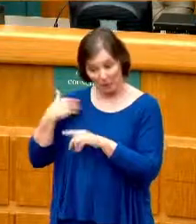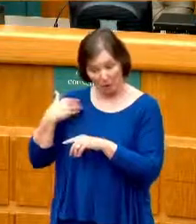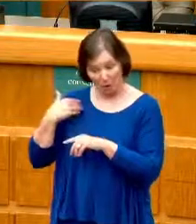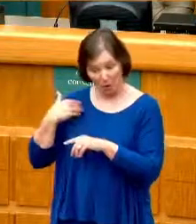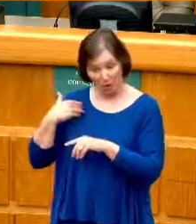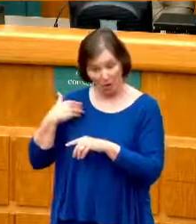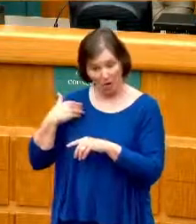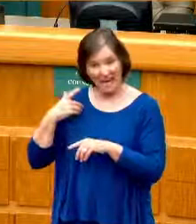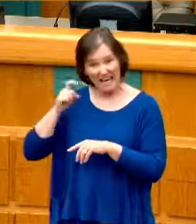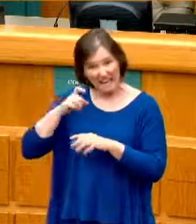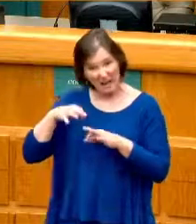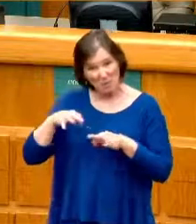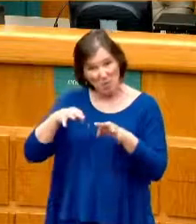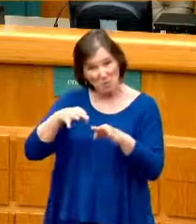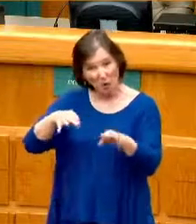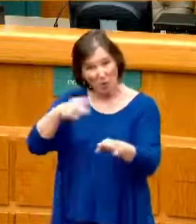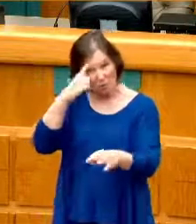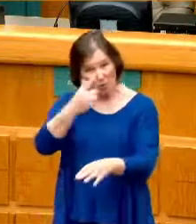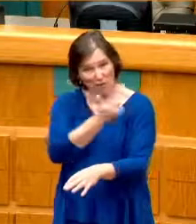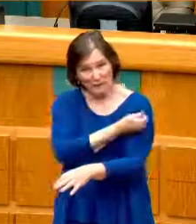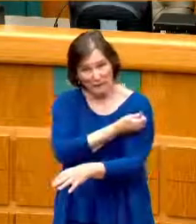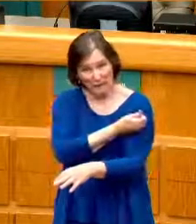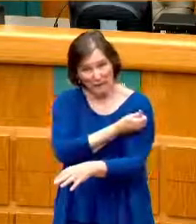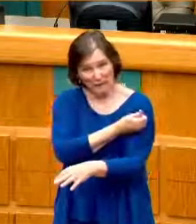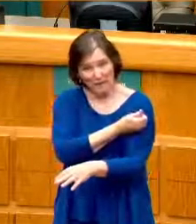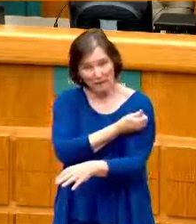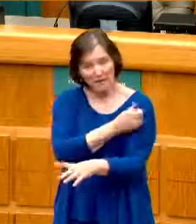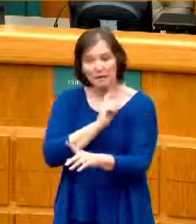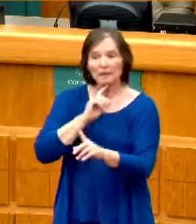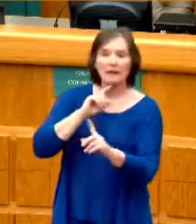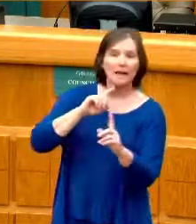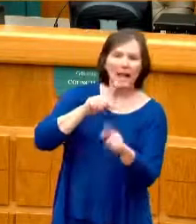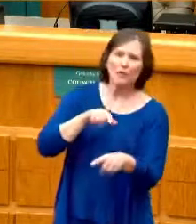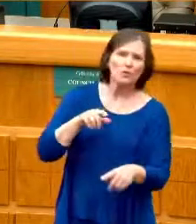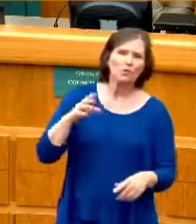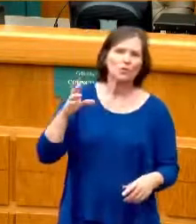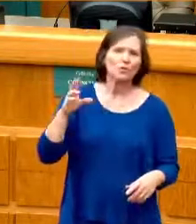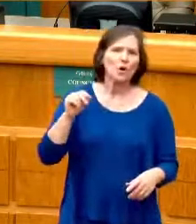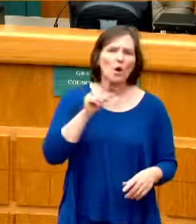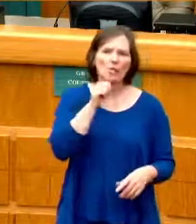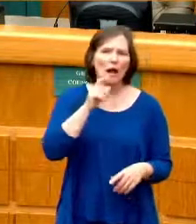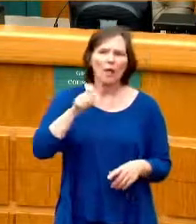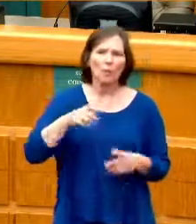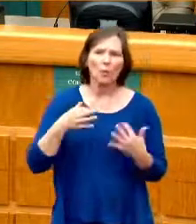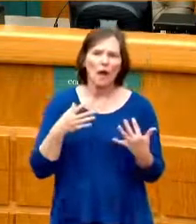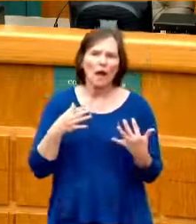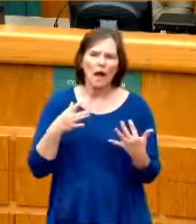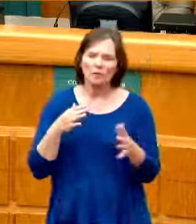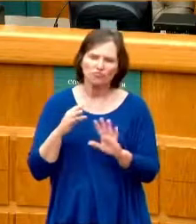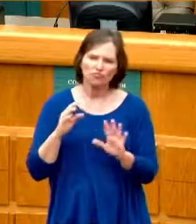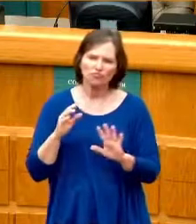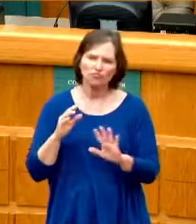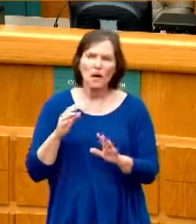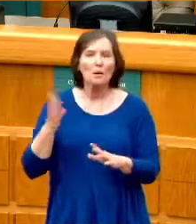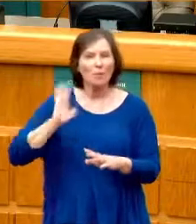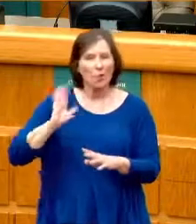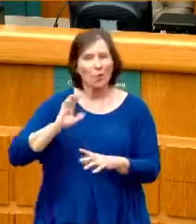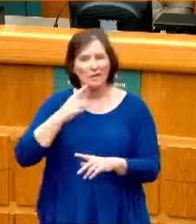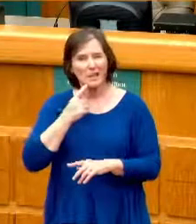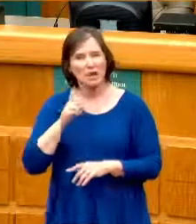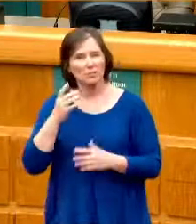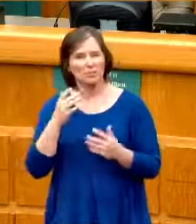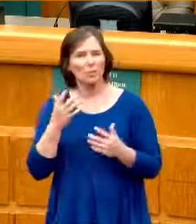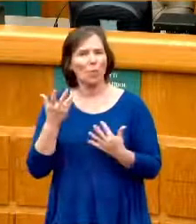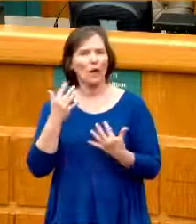Once you're recovered completely from COVID-19, you can now get vaccinated. It used to be that they wanted you to wait 3 months, but